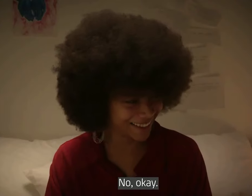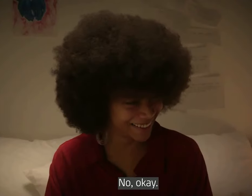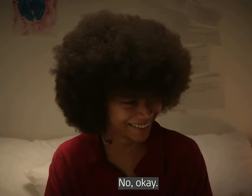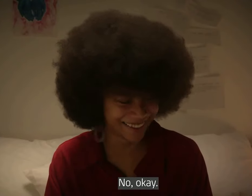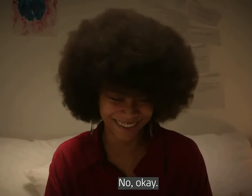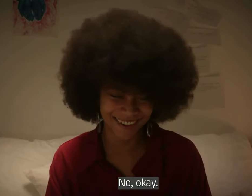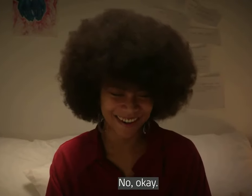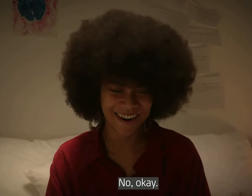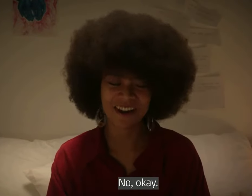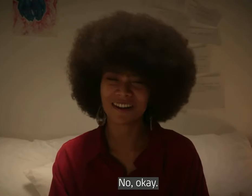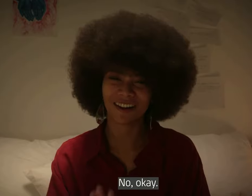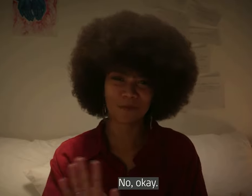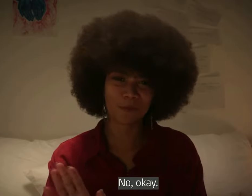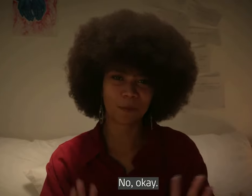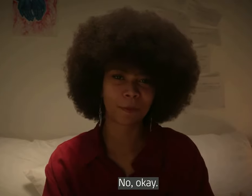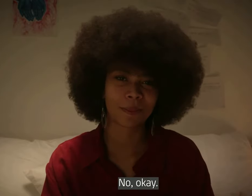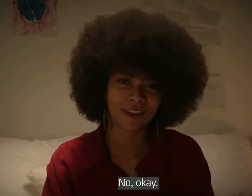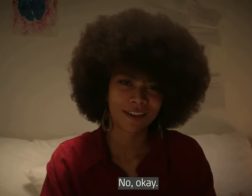A